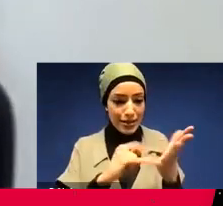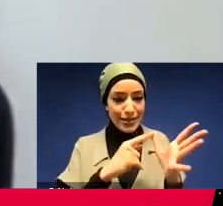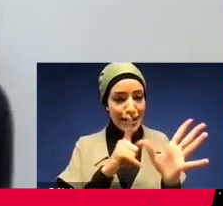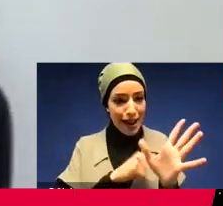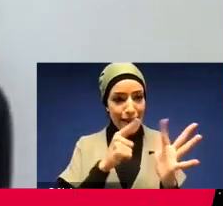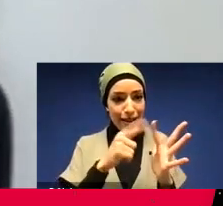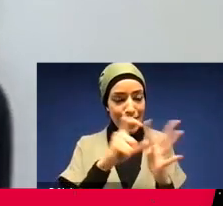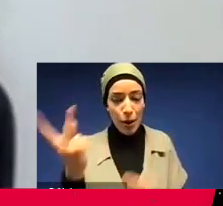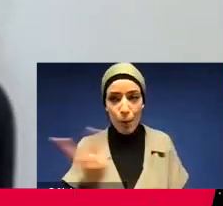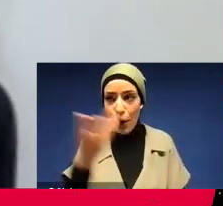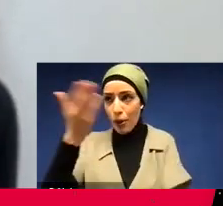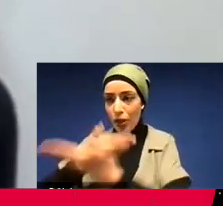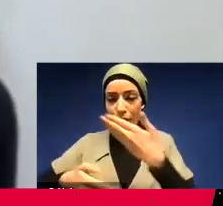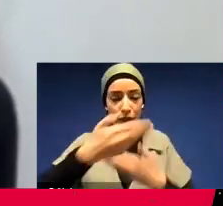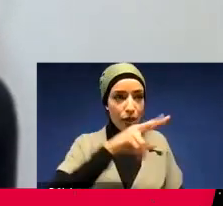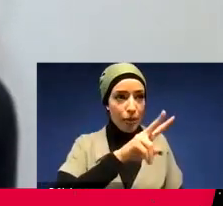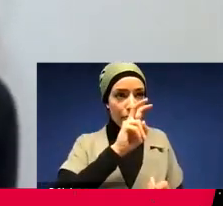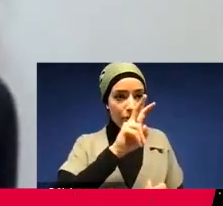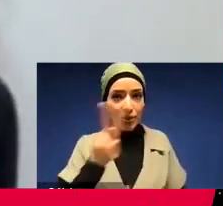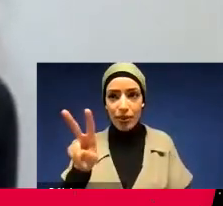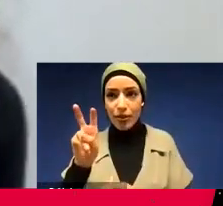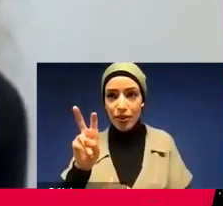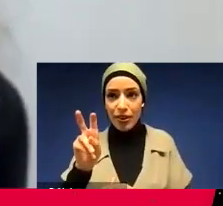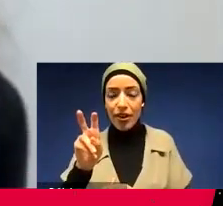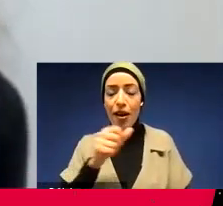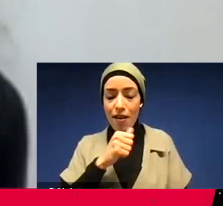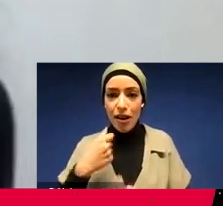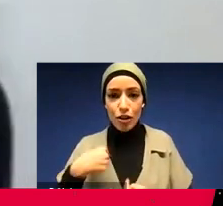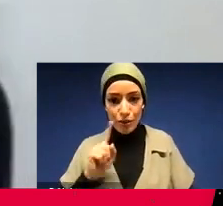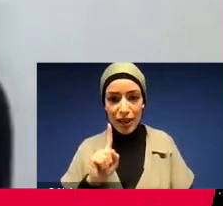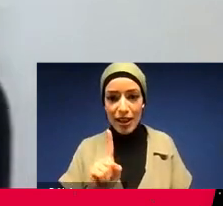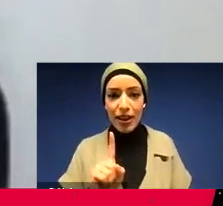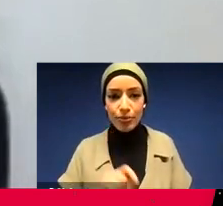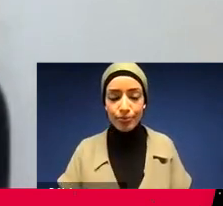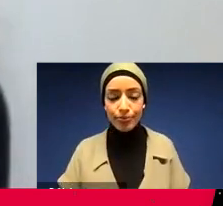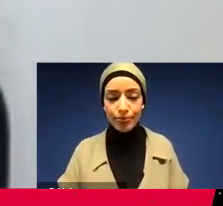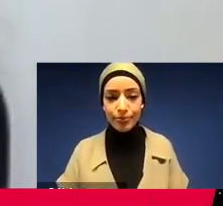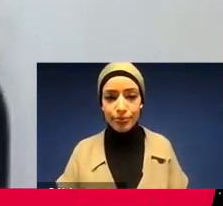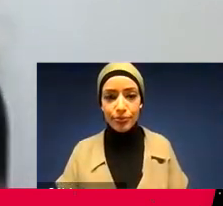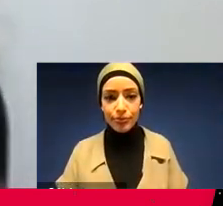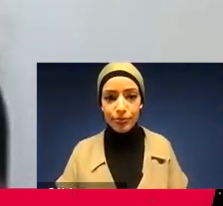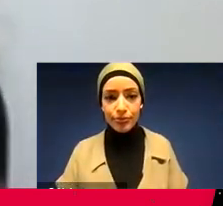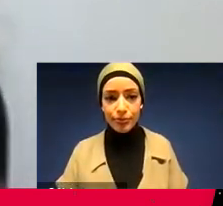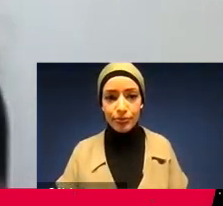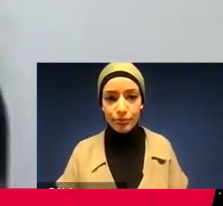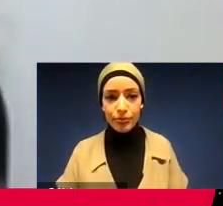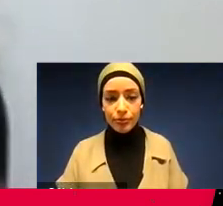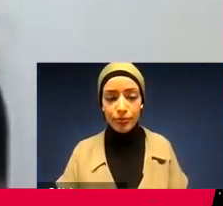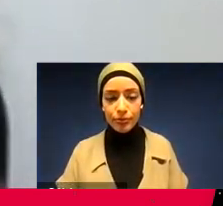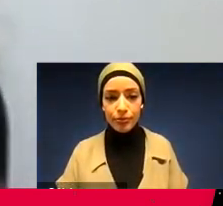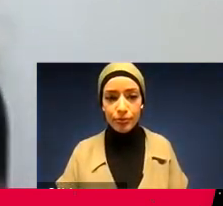also hear, because I think many of us, or many of us that have kind of